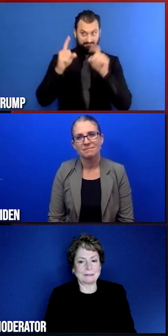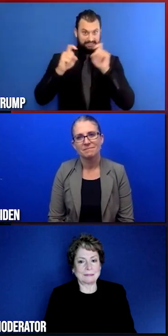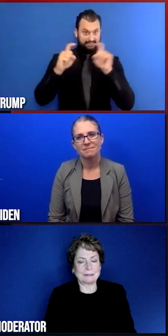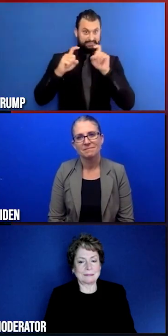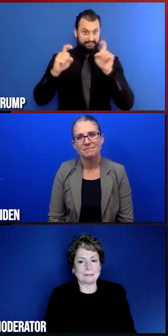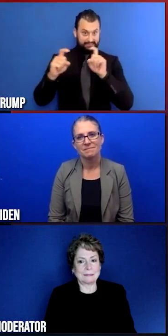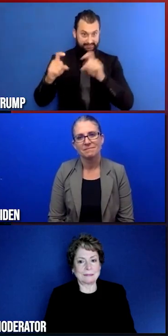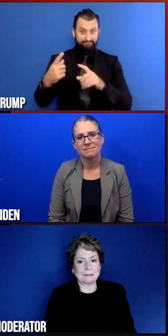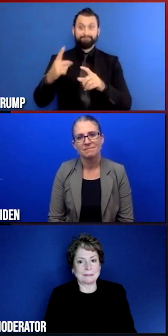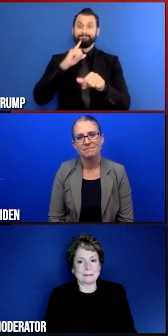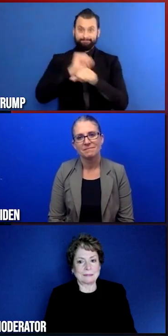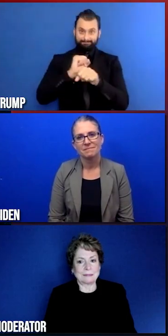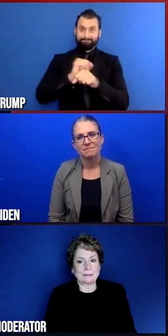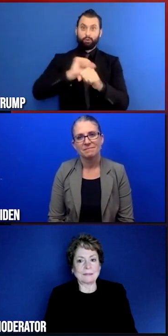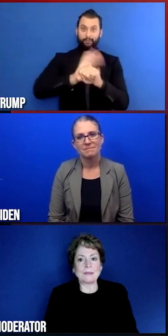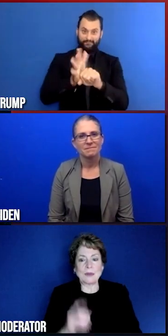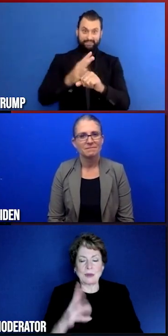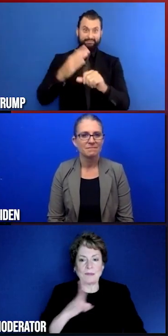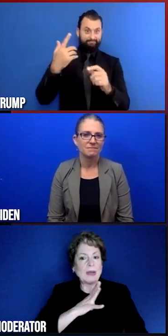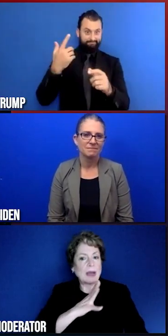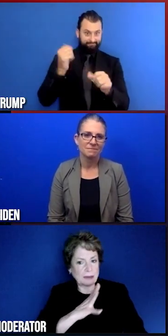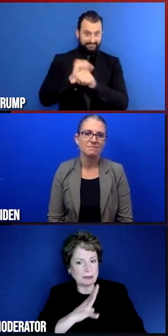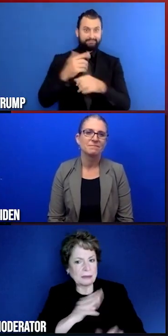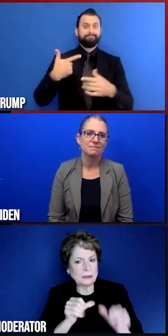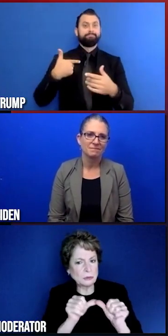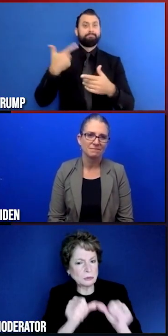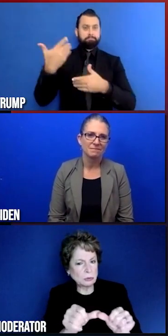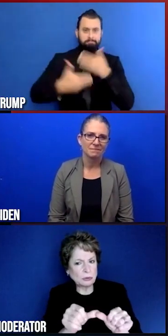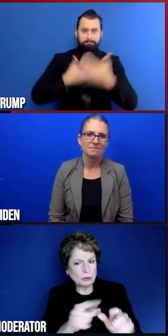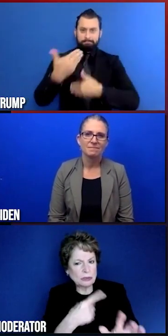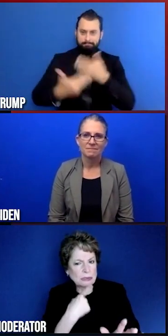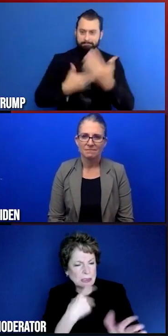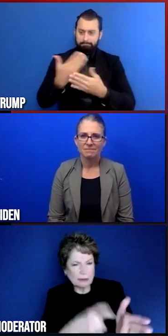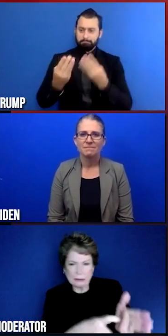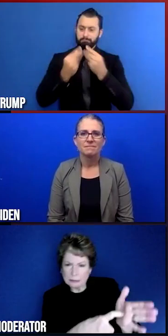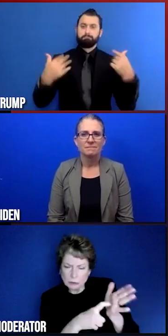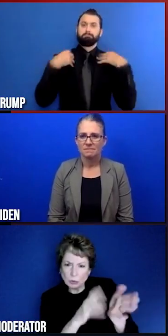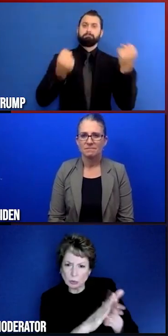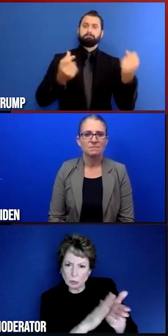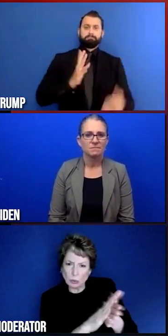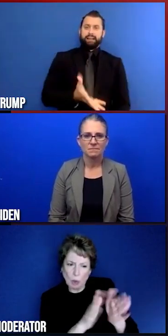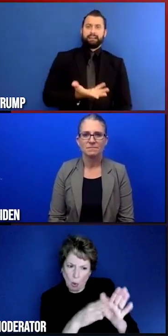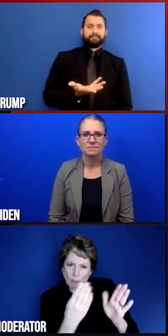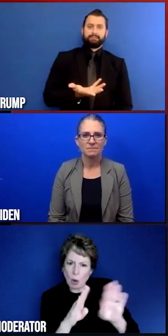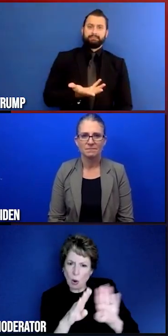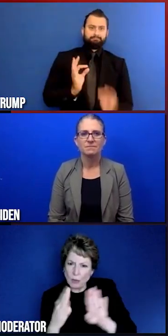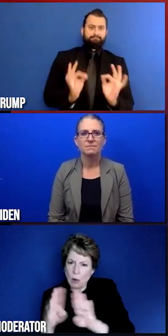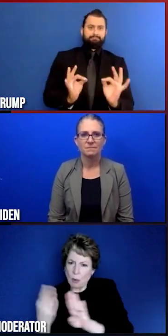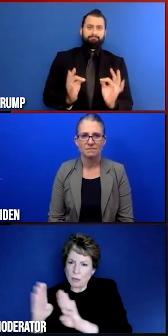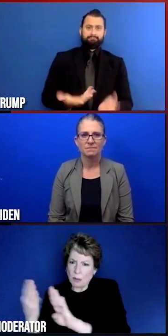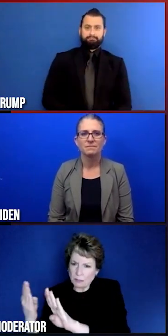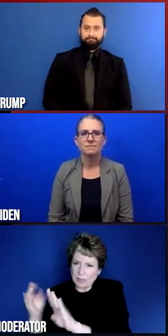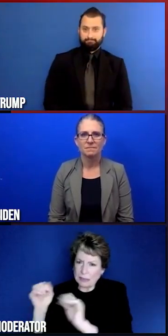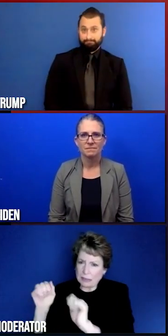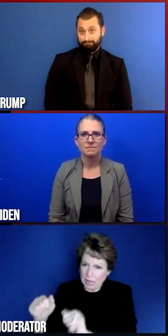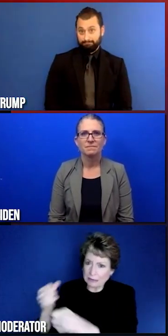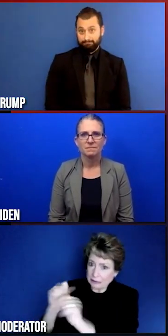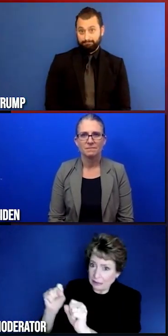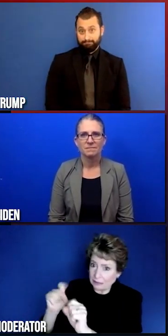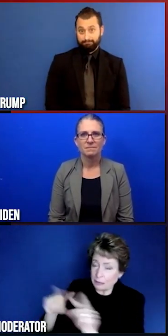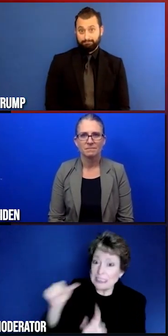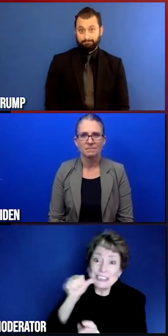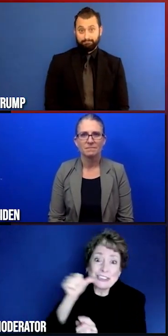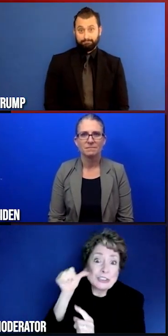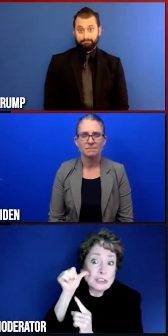you, President Trump. You've demanded schools open in person and insist they can do it safely. But just yesterday, Boston became the latest city to move its public